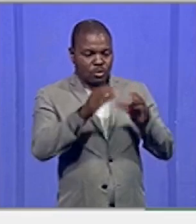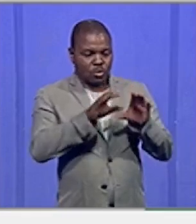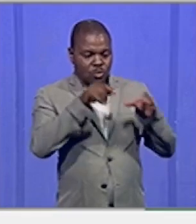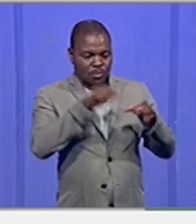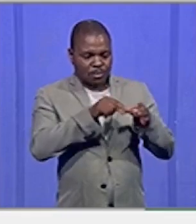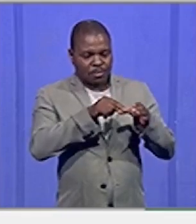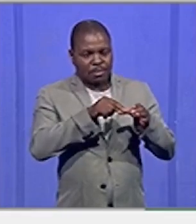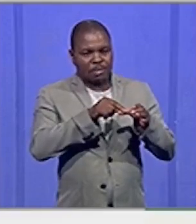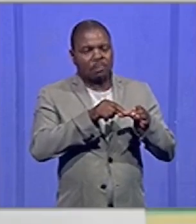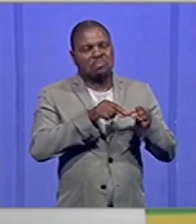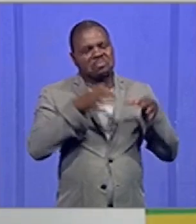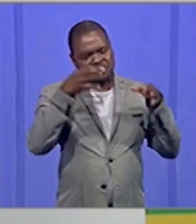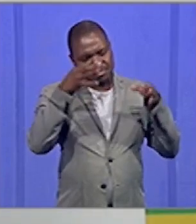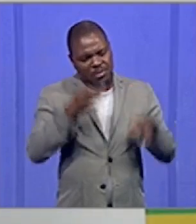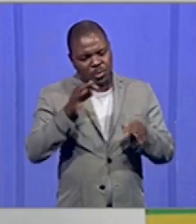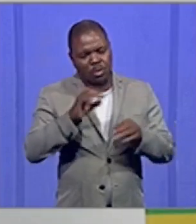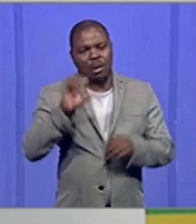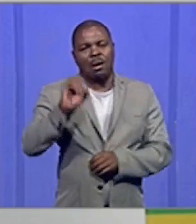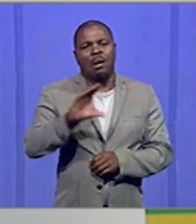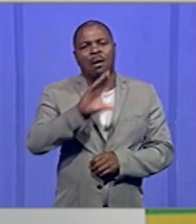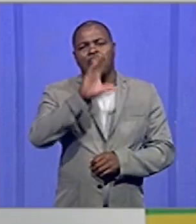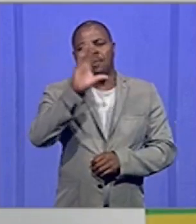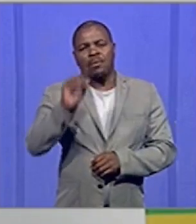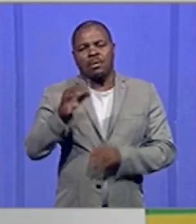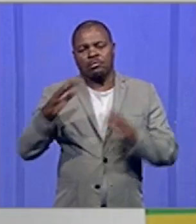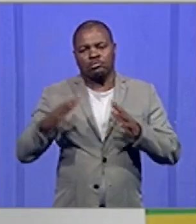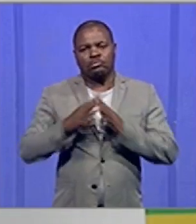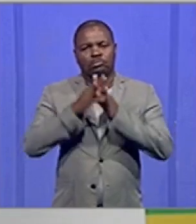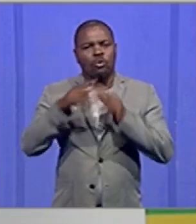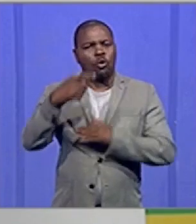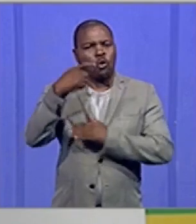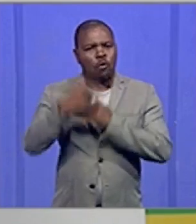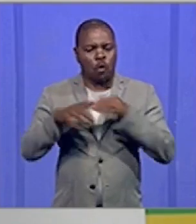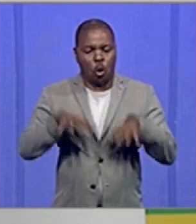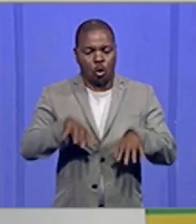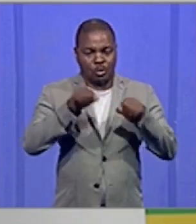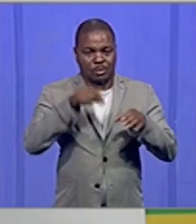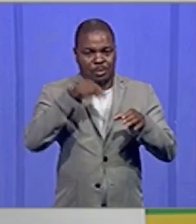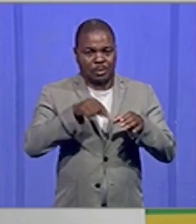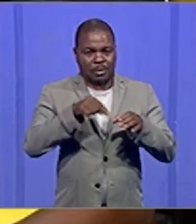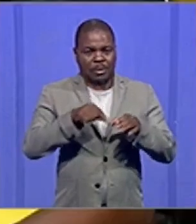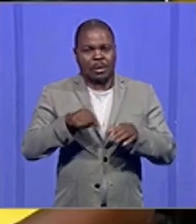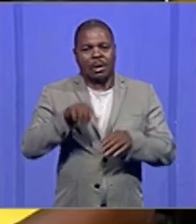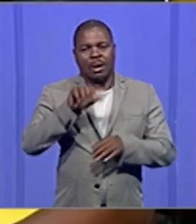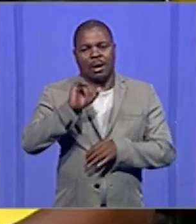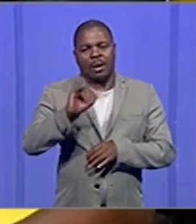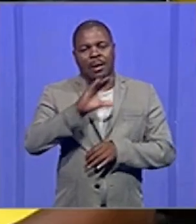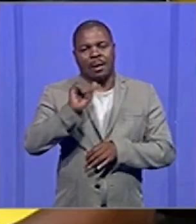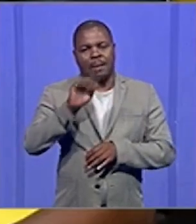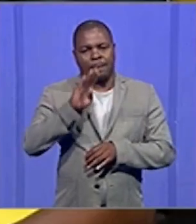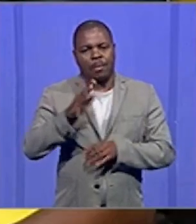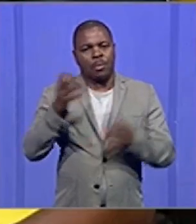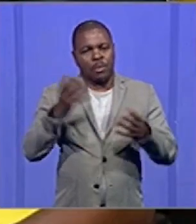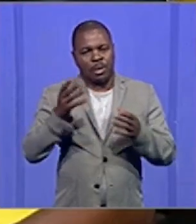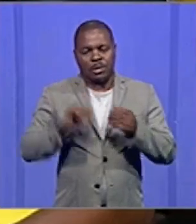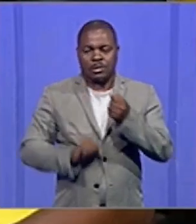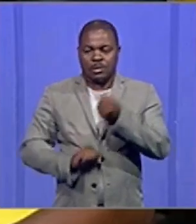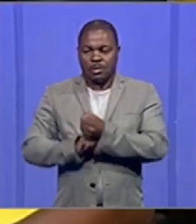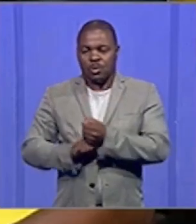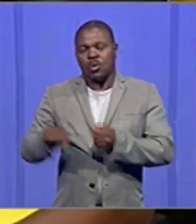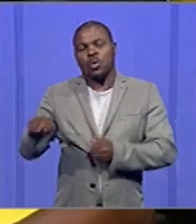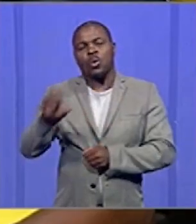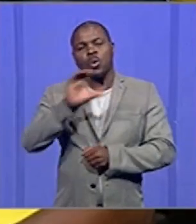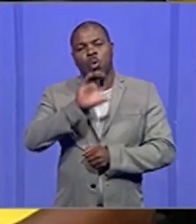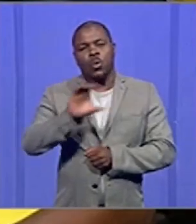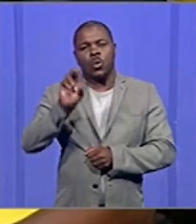host the African leg of the Solidarity Conference of ICAP in support of the